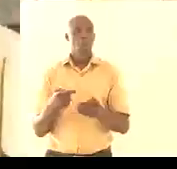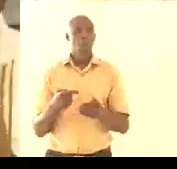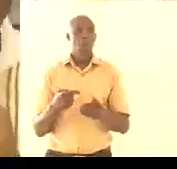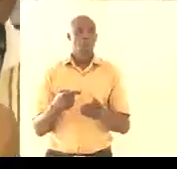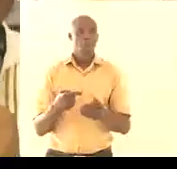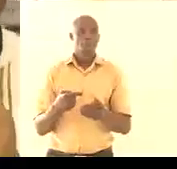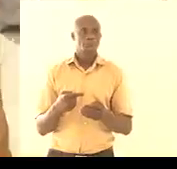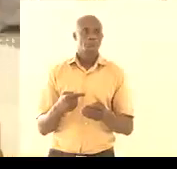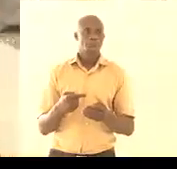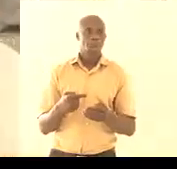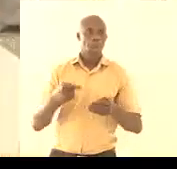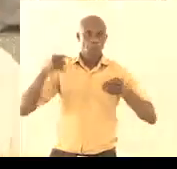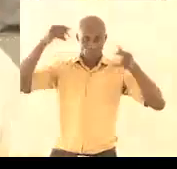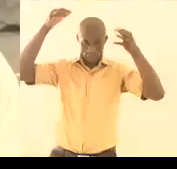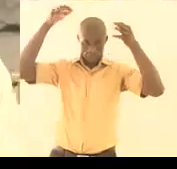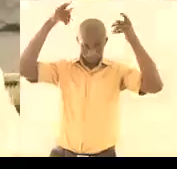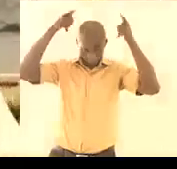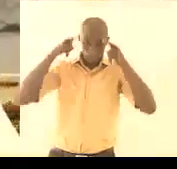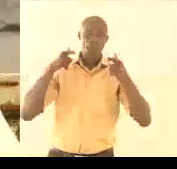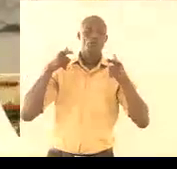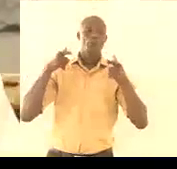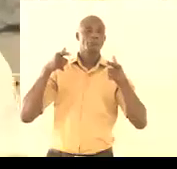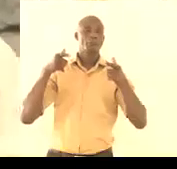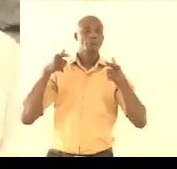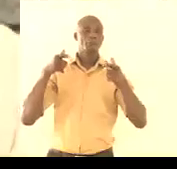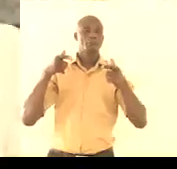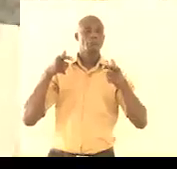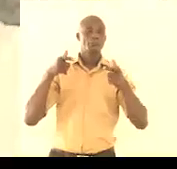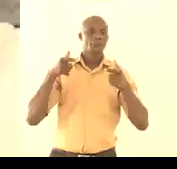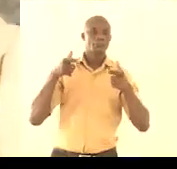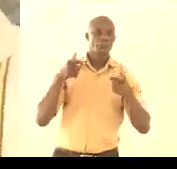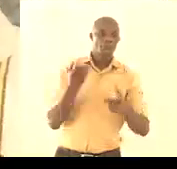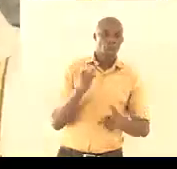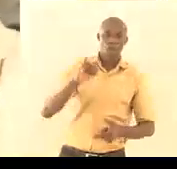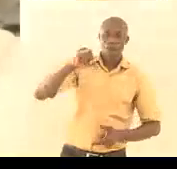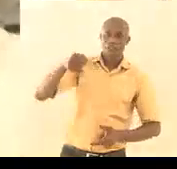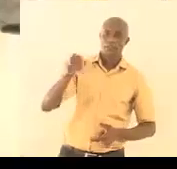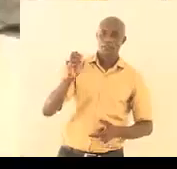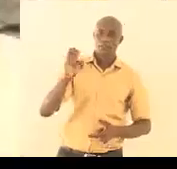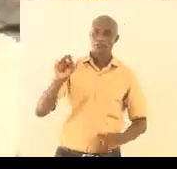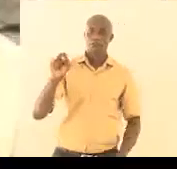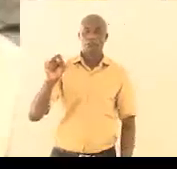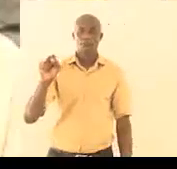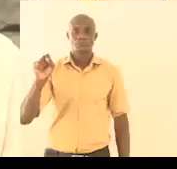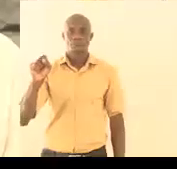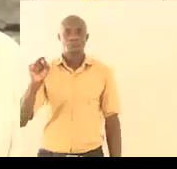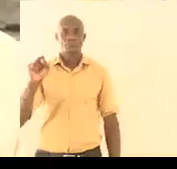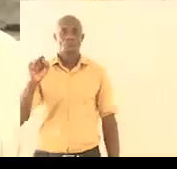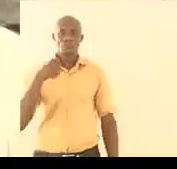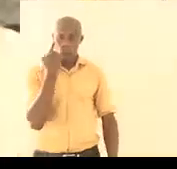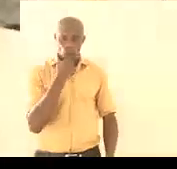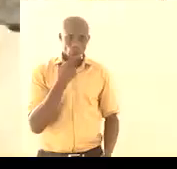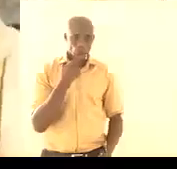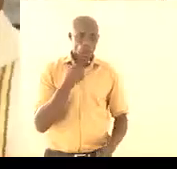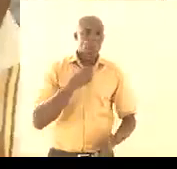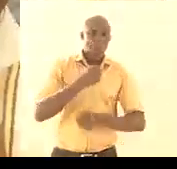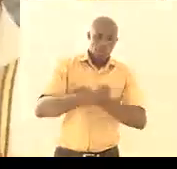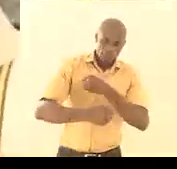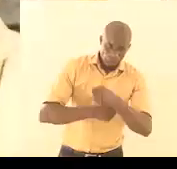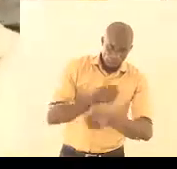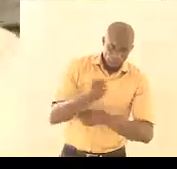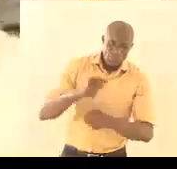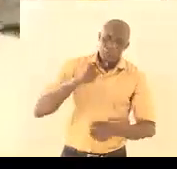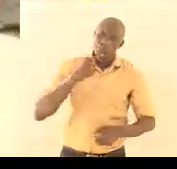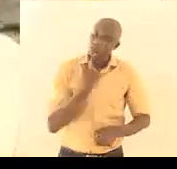about Archbishop Kwashi, Anglican Bishop of Jos, who